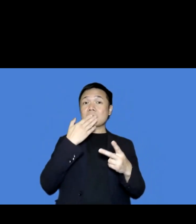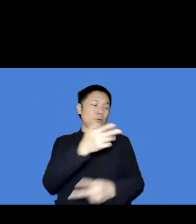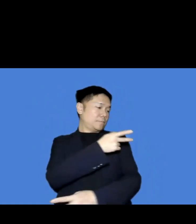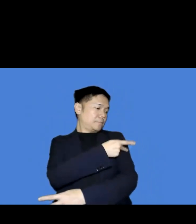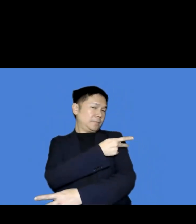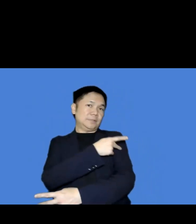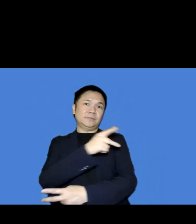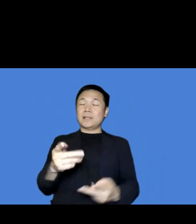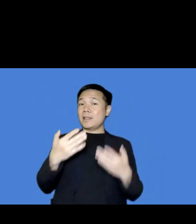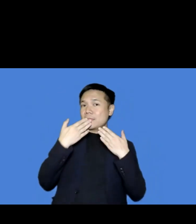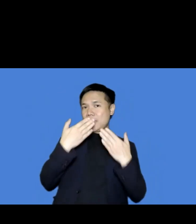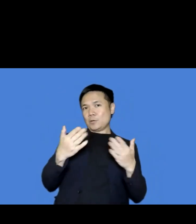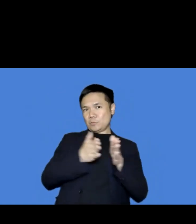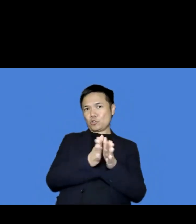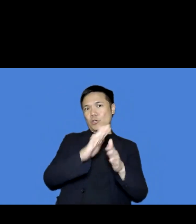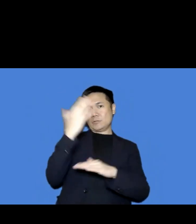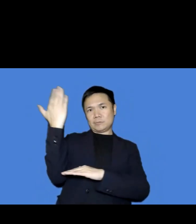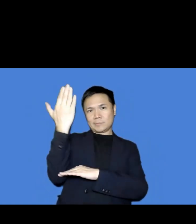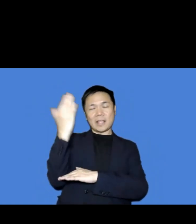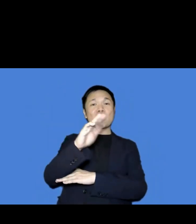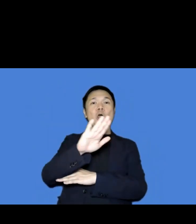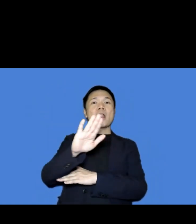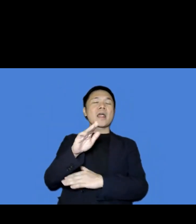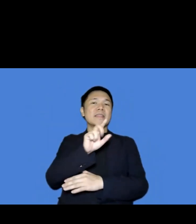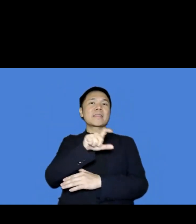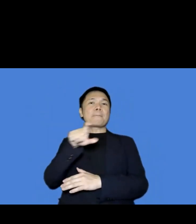Nepal government's commitments, as well as the